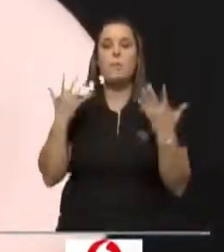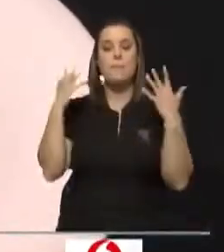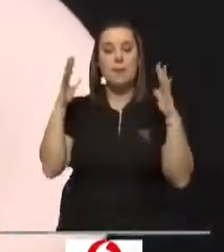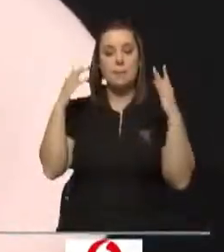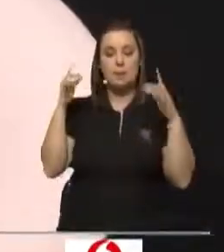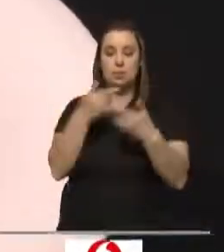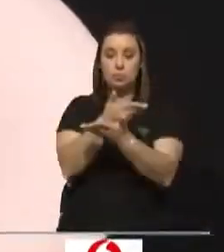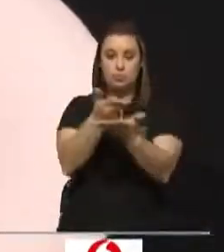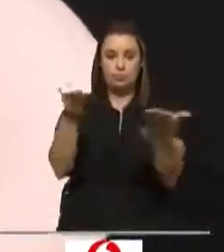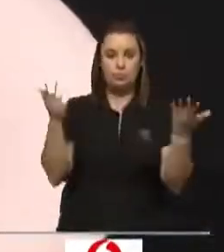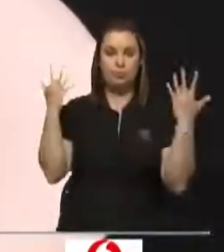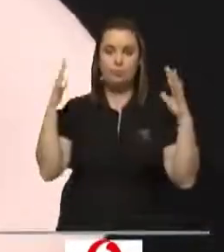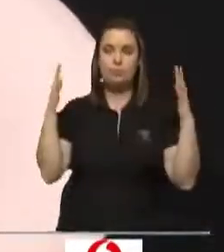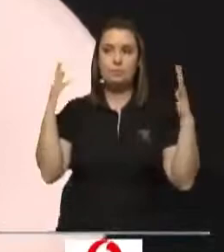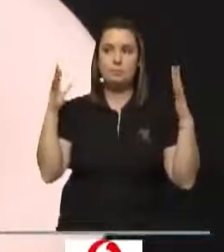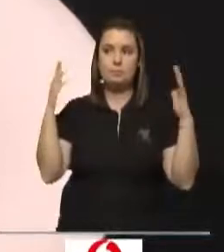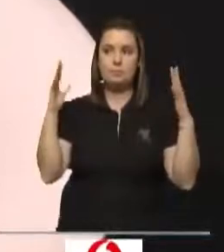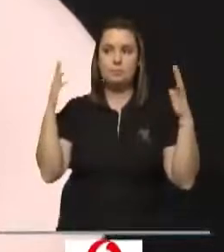fully